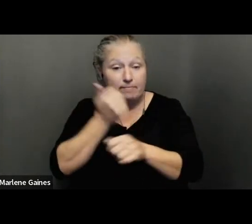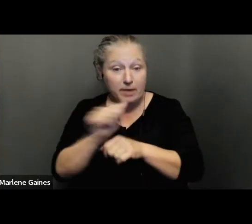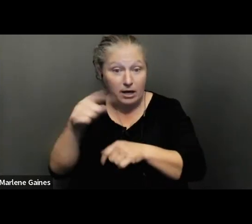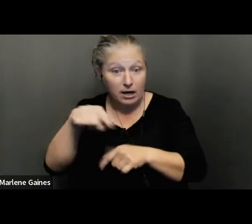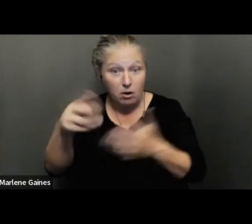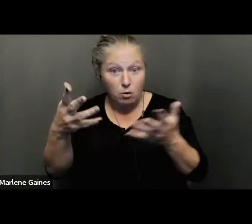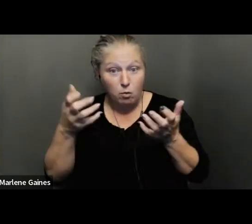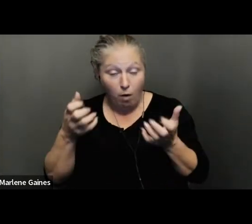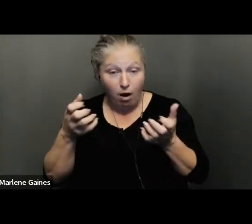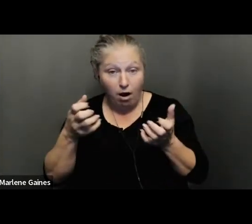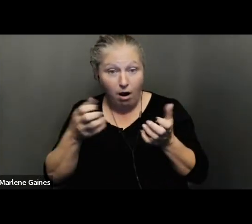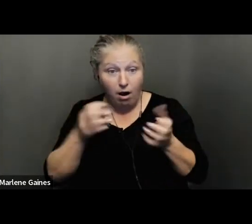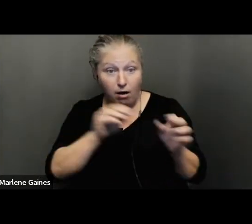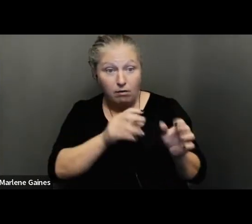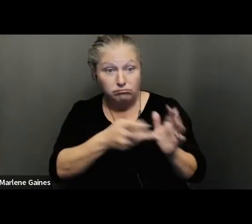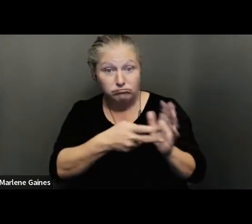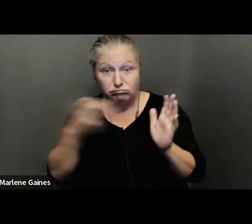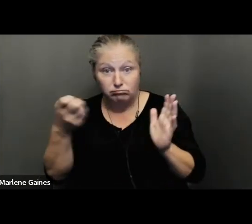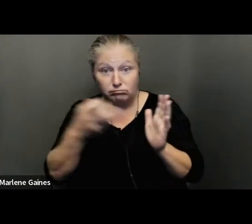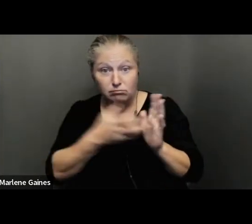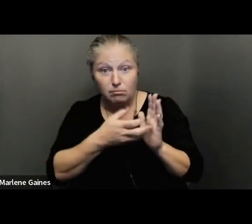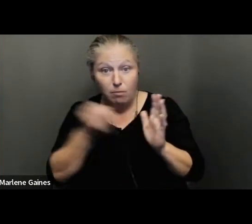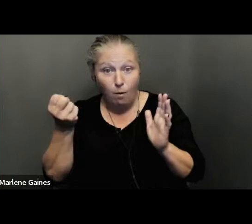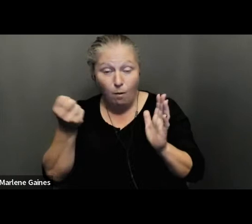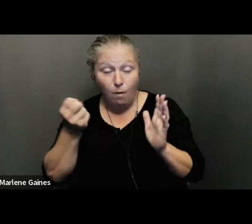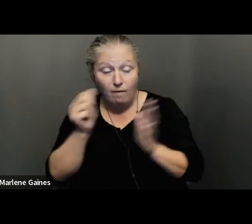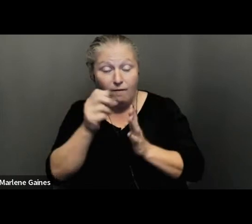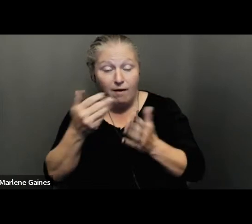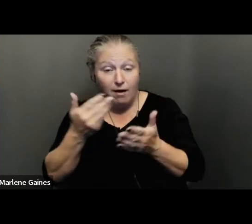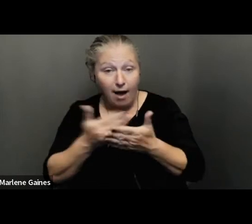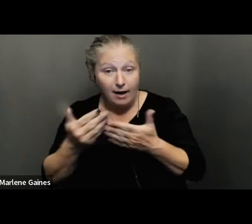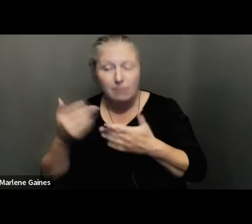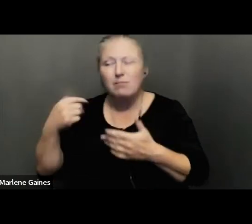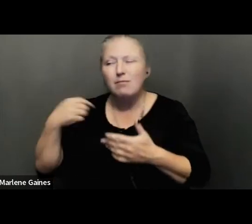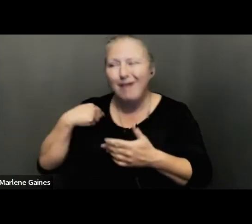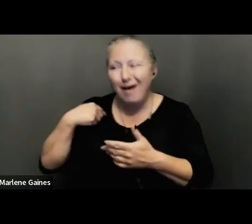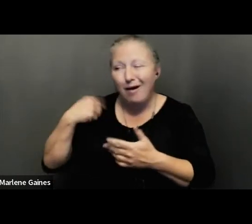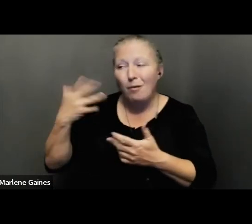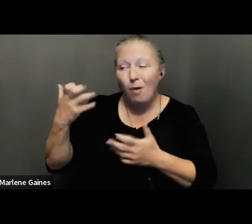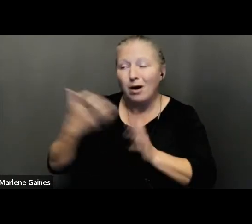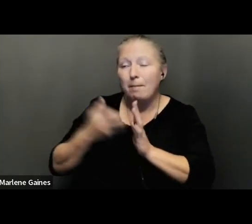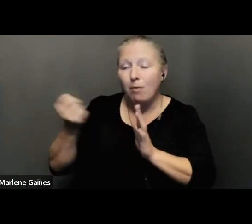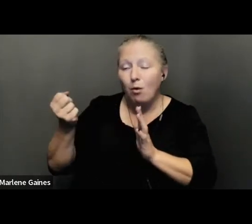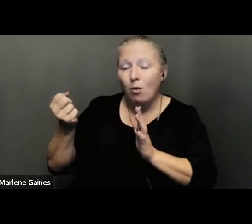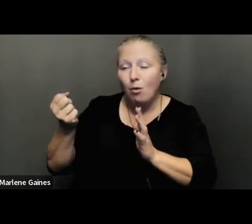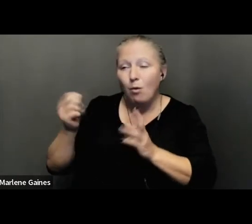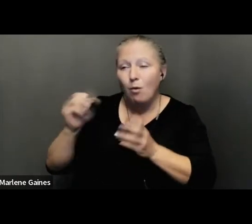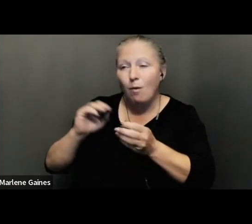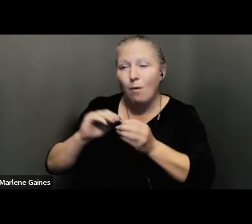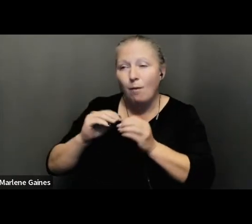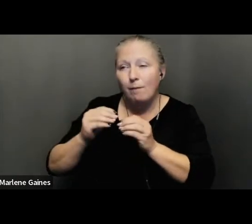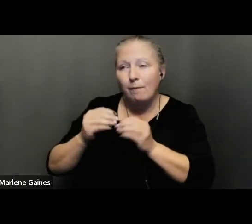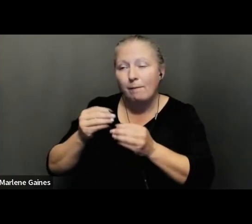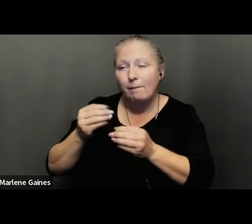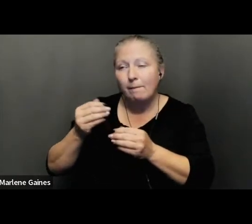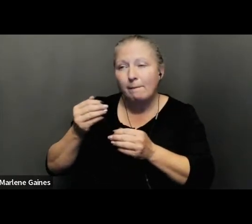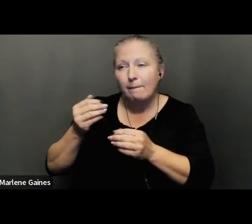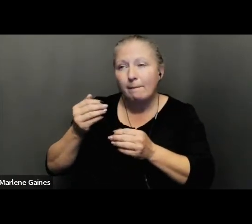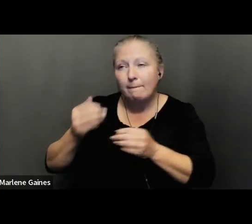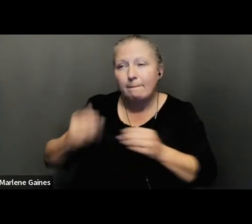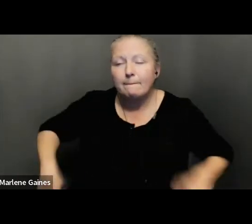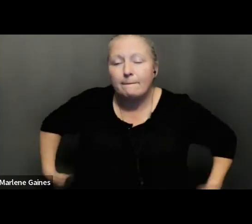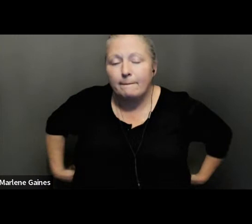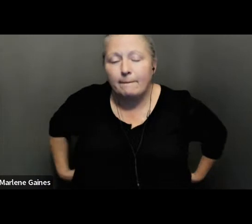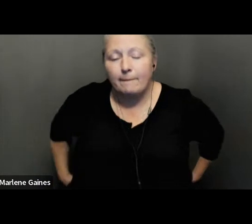want to pull any item? I was going to pull item. Where's it? Can